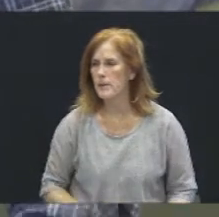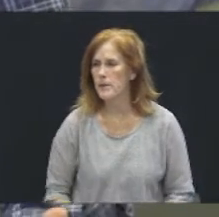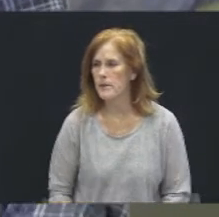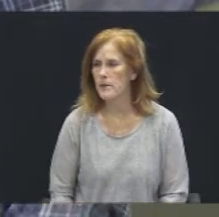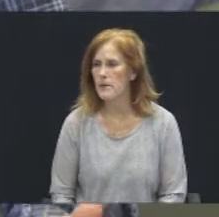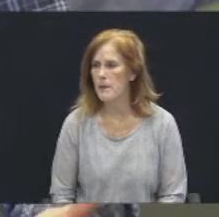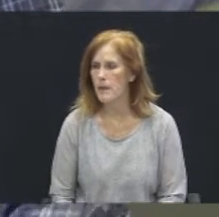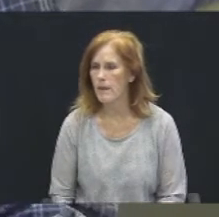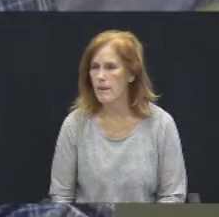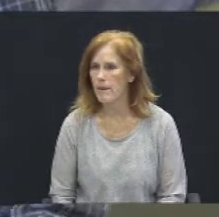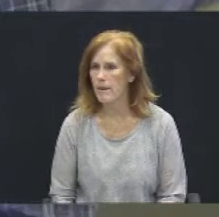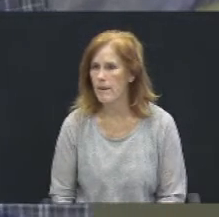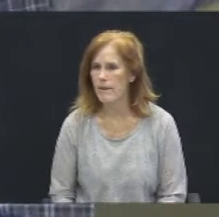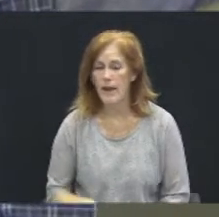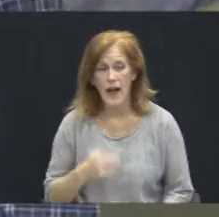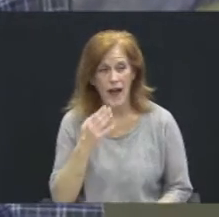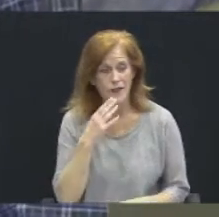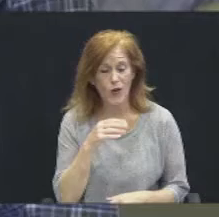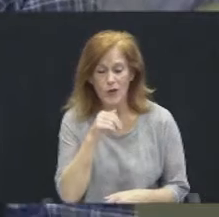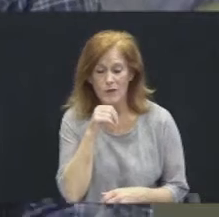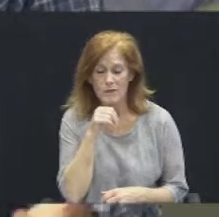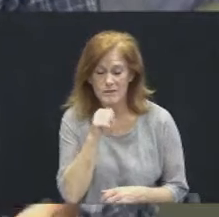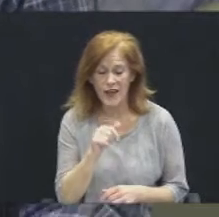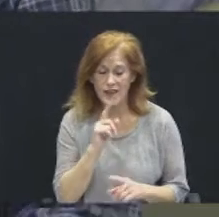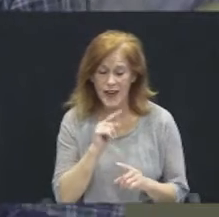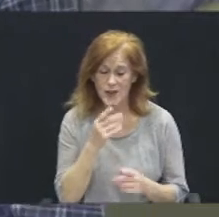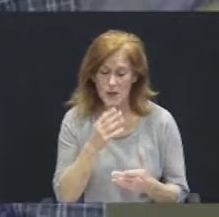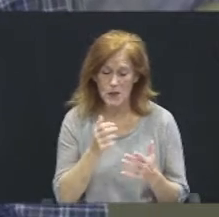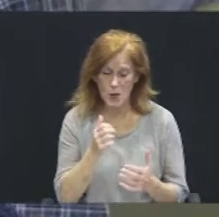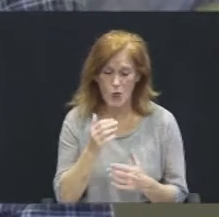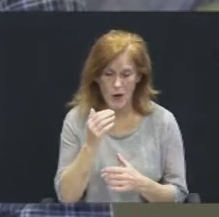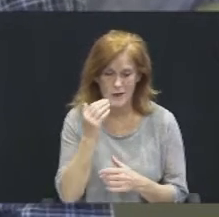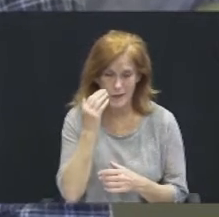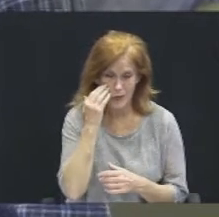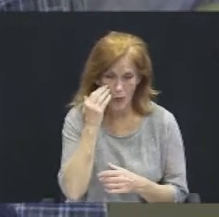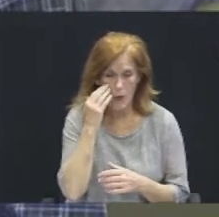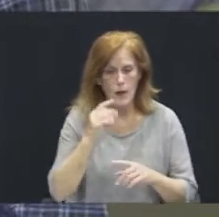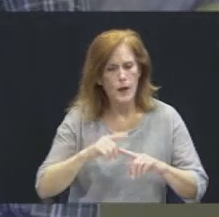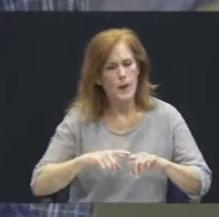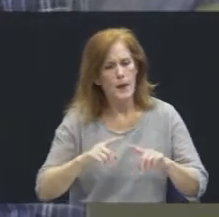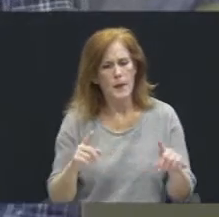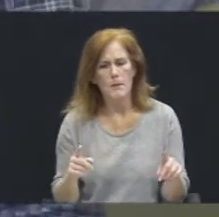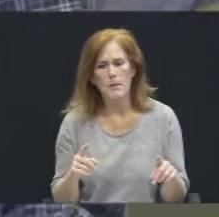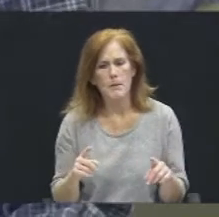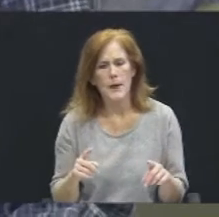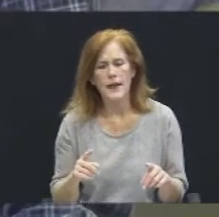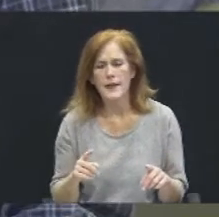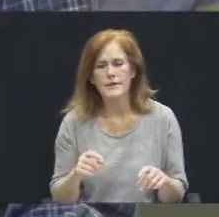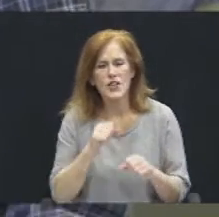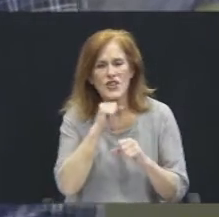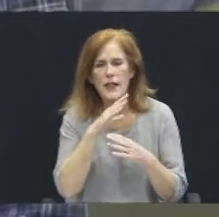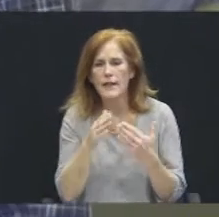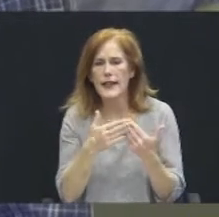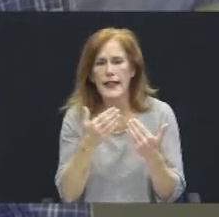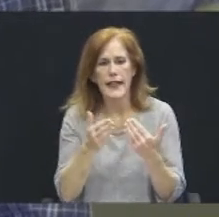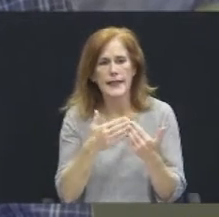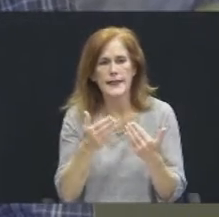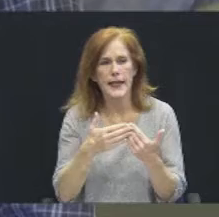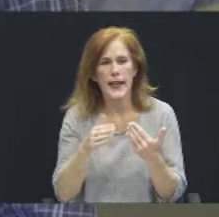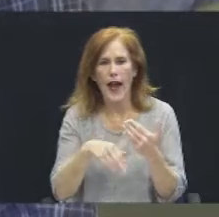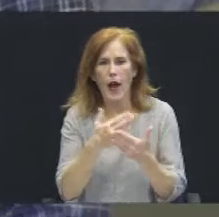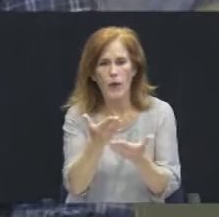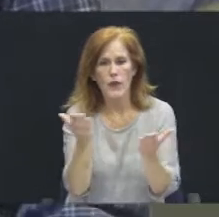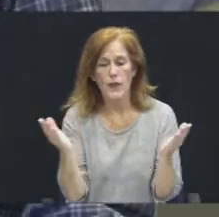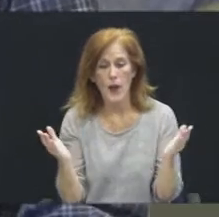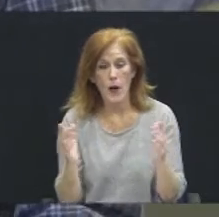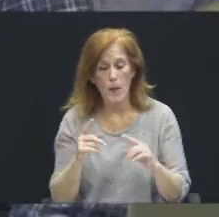I know it's not the answer you want to hear, and it's not, there's nothing easy out there, but if you